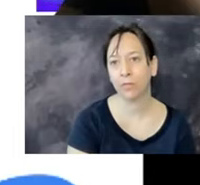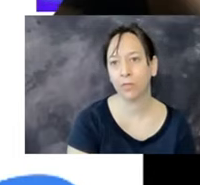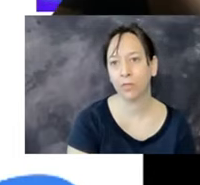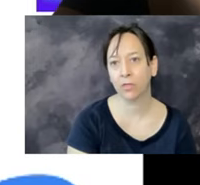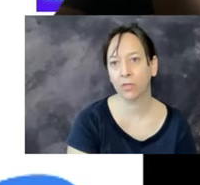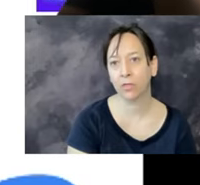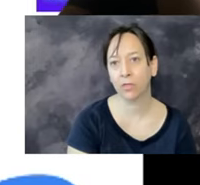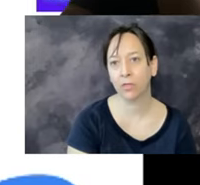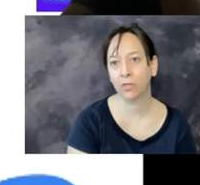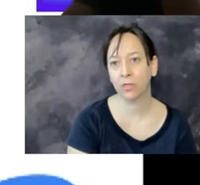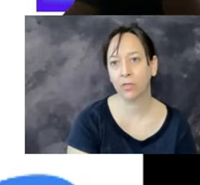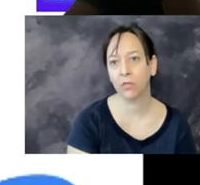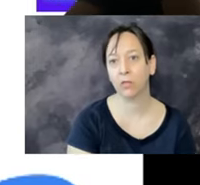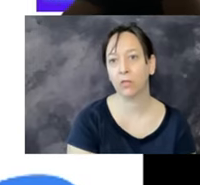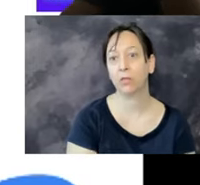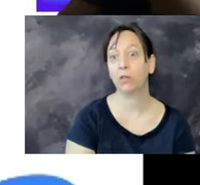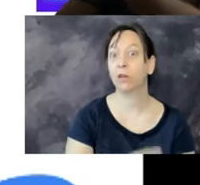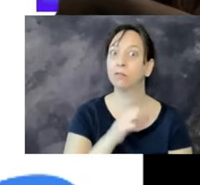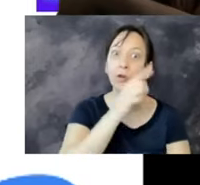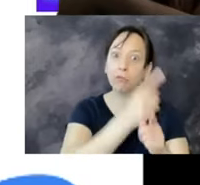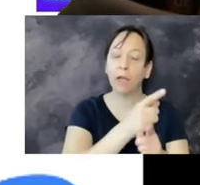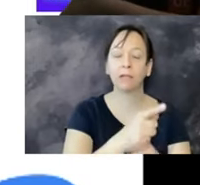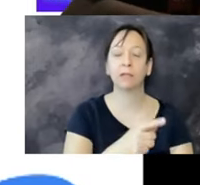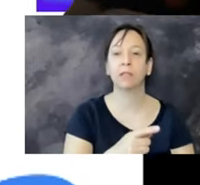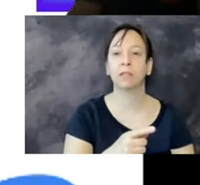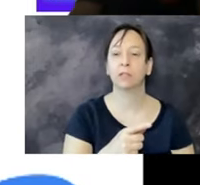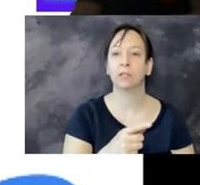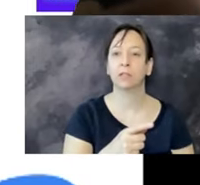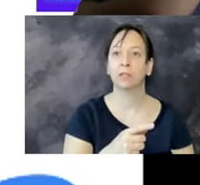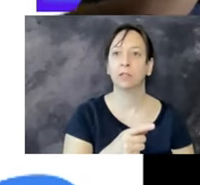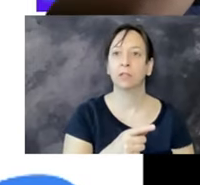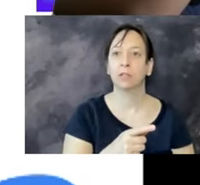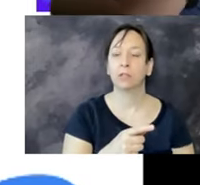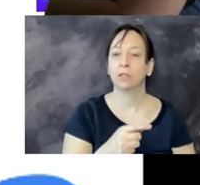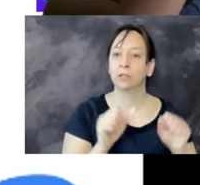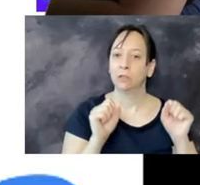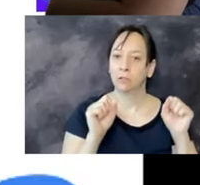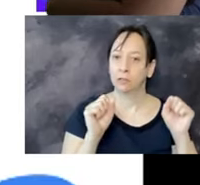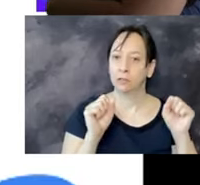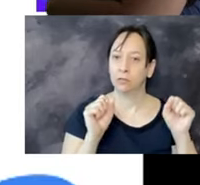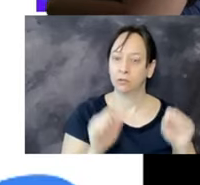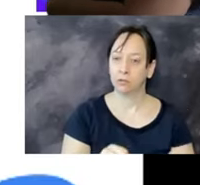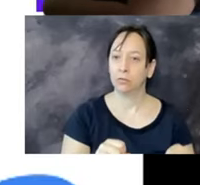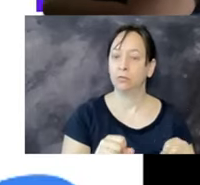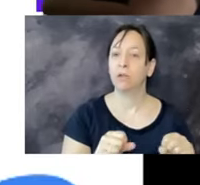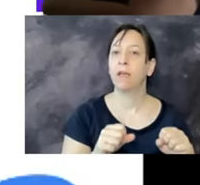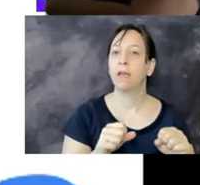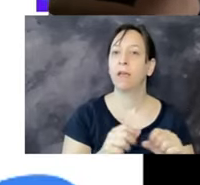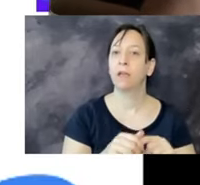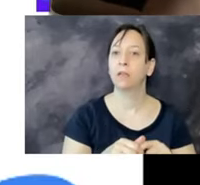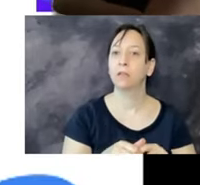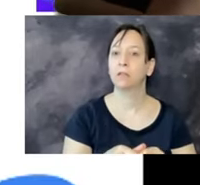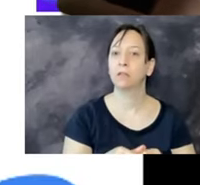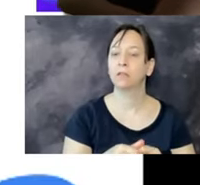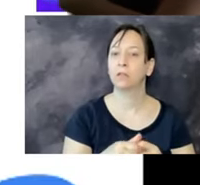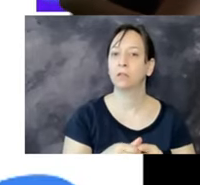just yeah, friend, you're right. You can use something like SDM, or you can use the philosophy of Impact